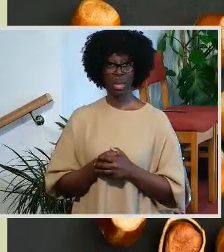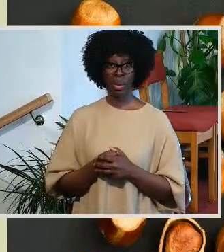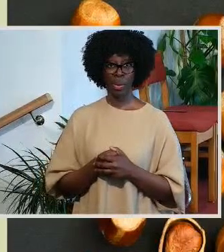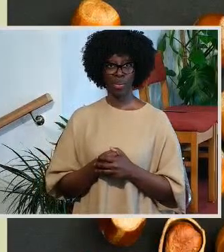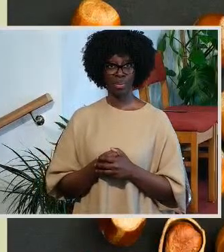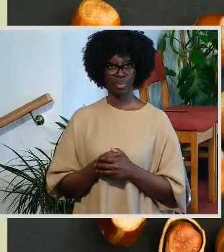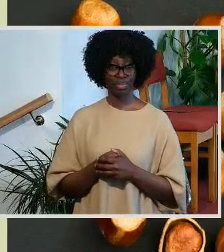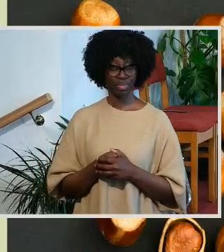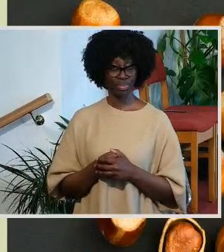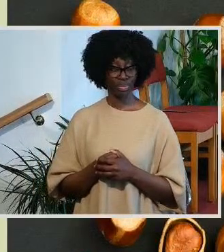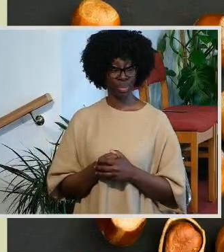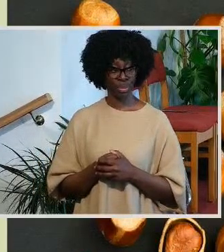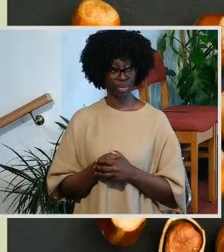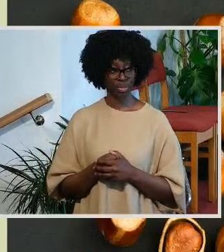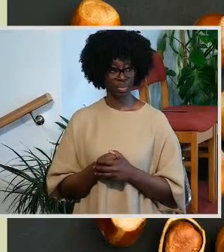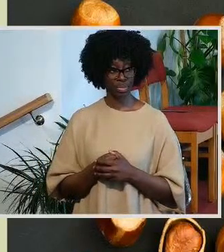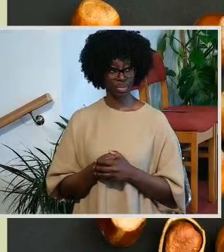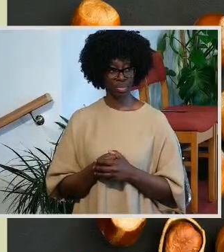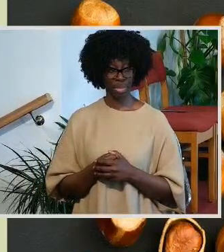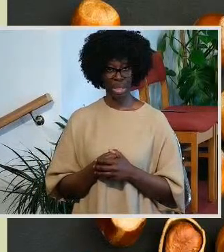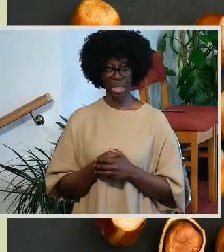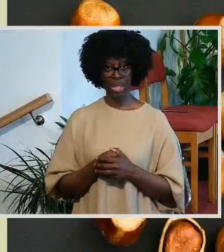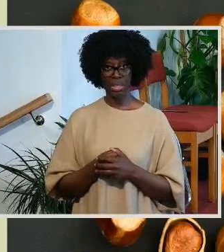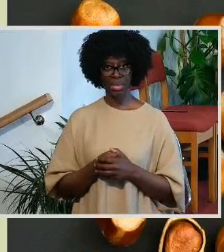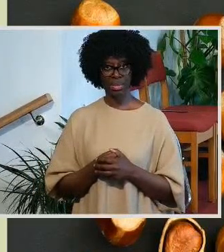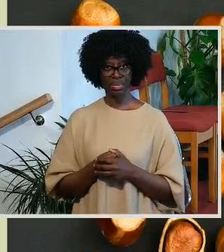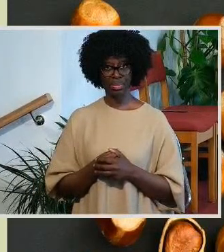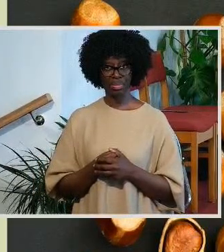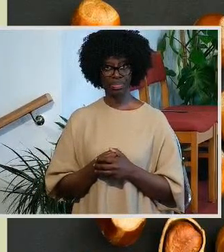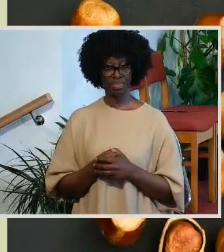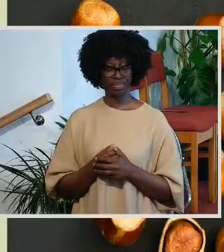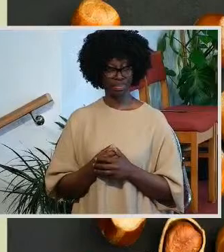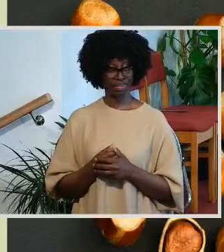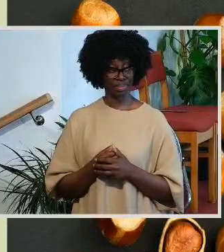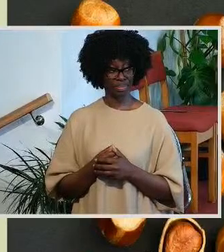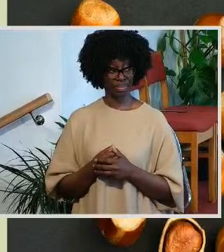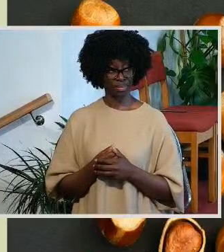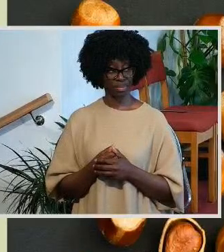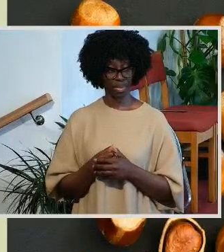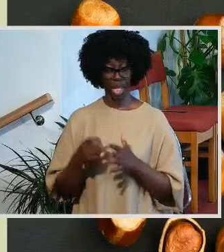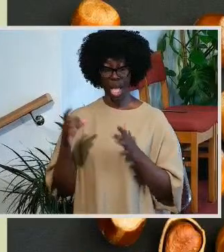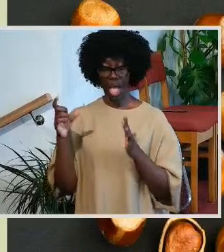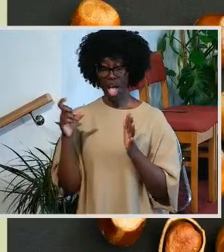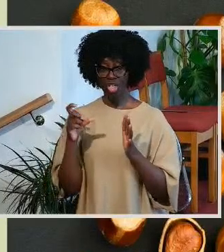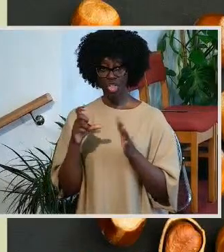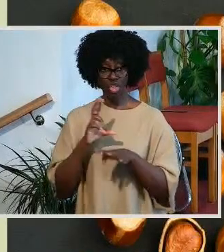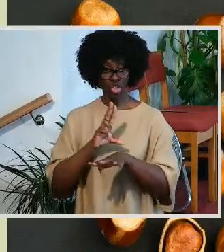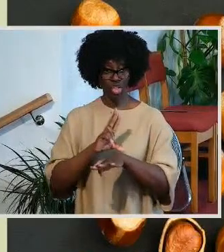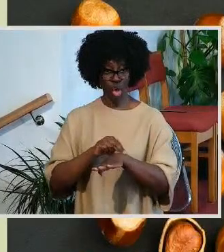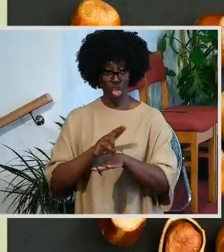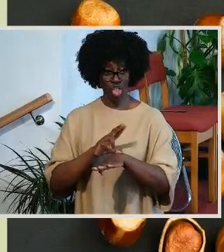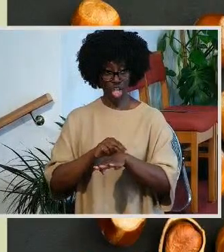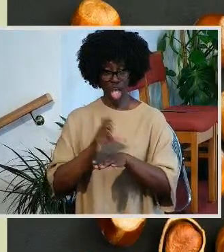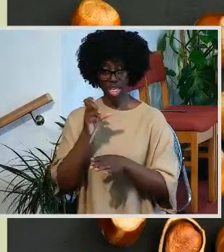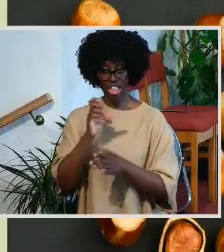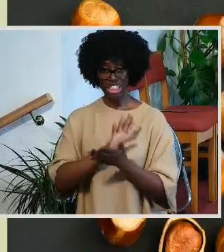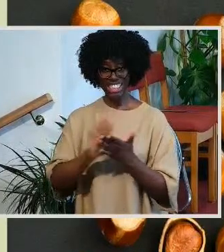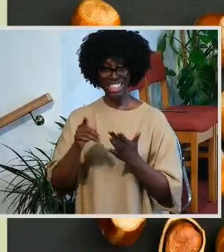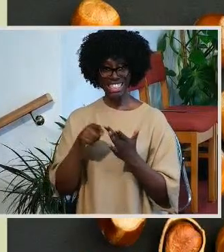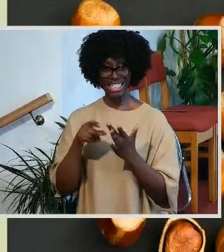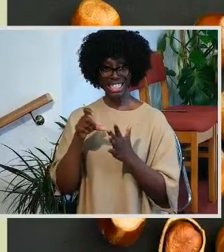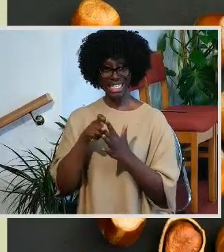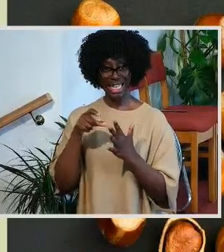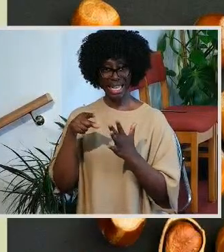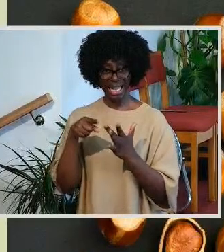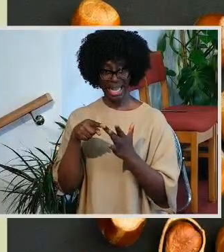Chidi's, if you've watched his series on dementia, he recommends us having vitamin D supplement every single